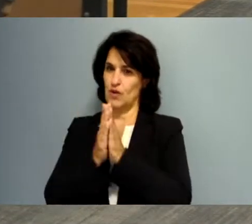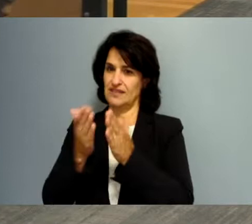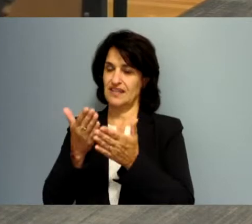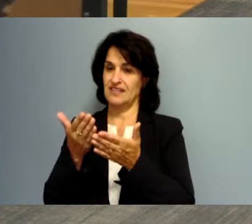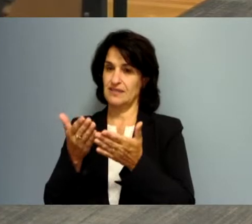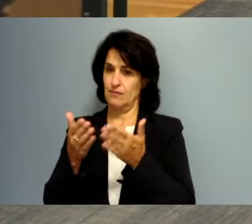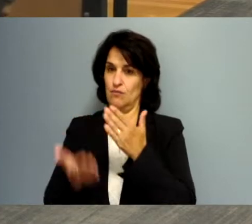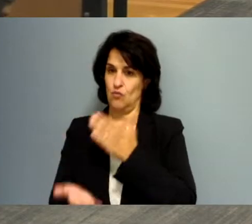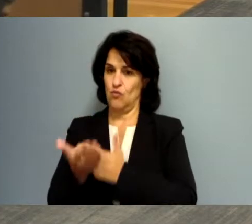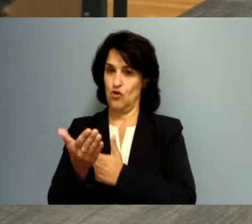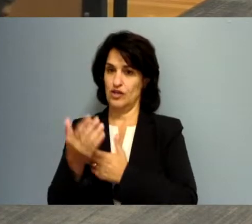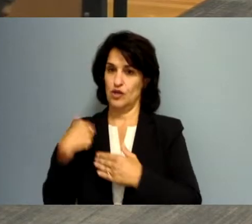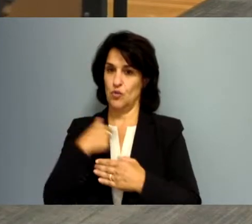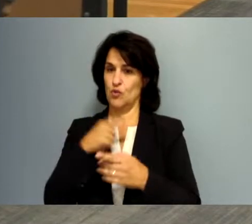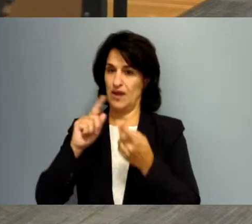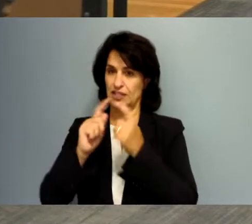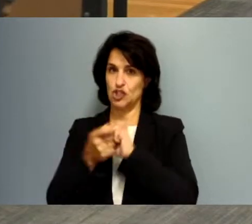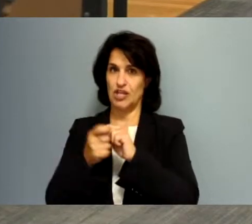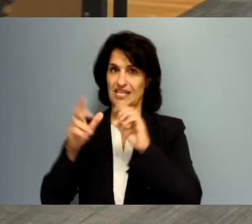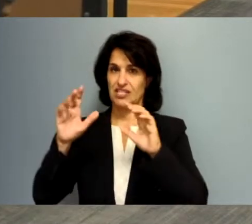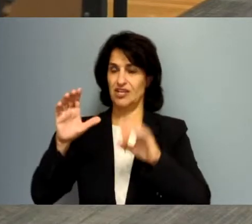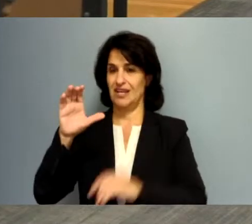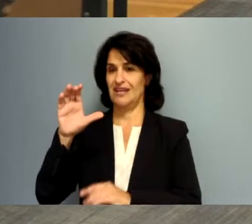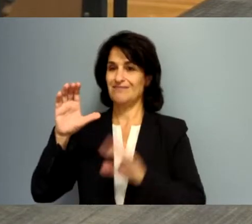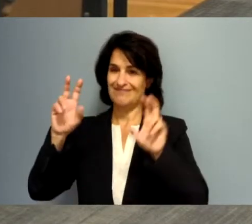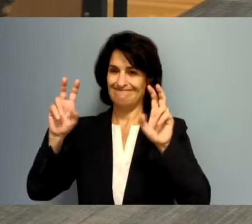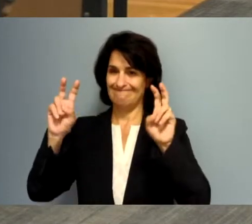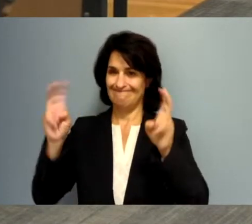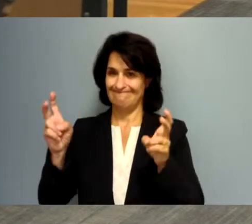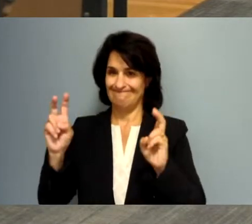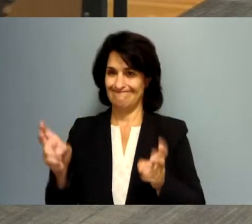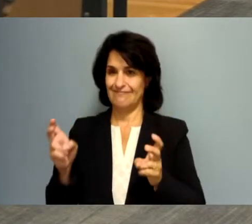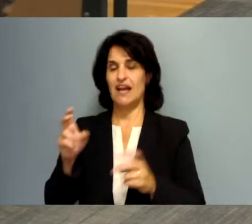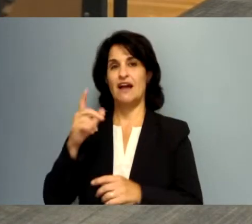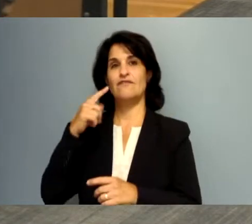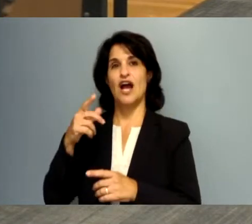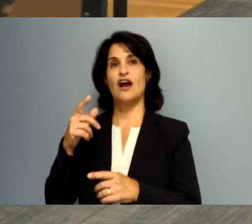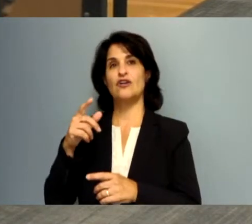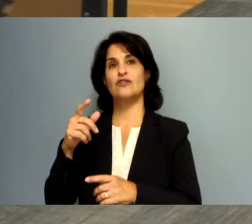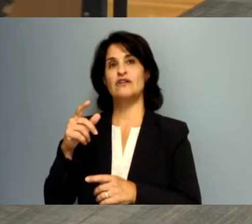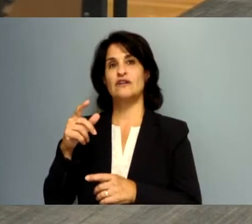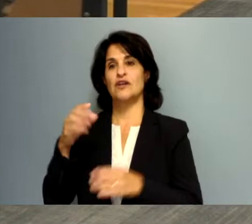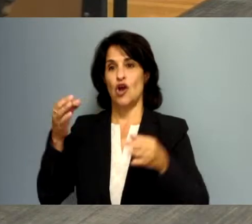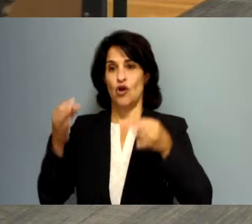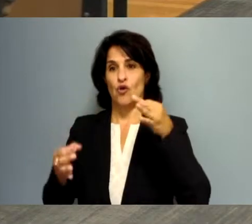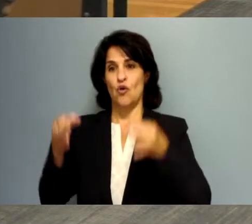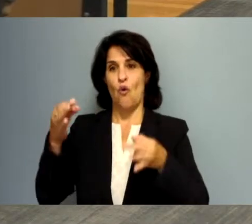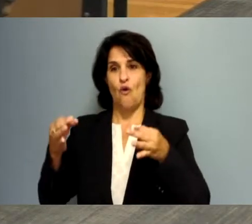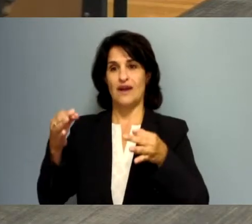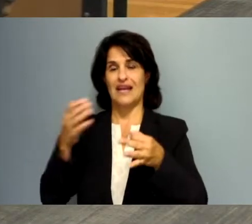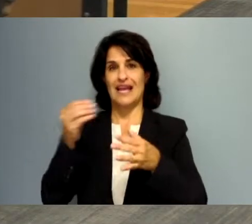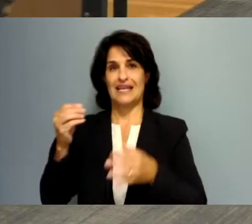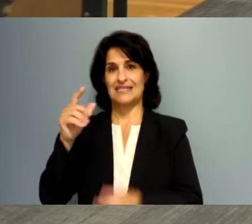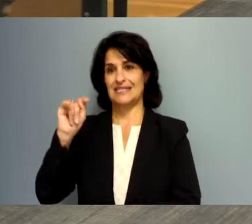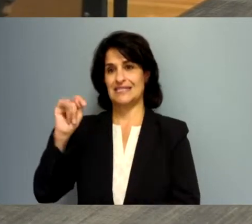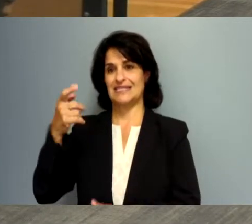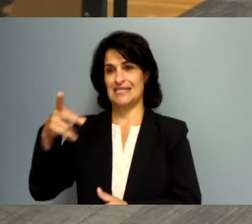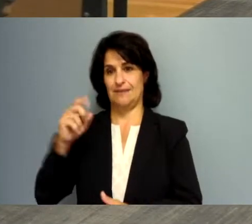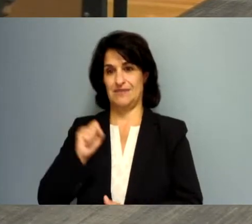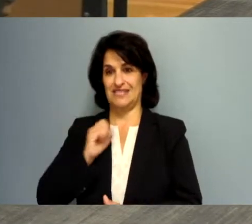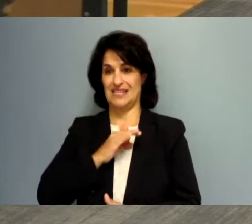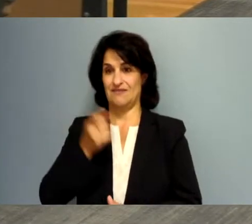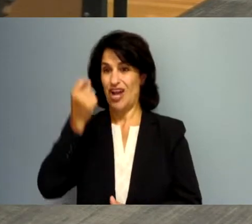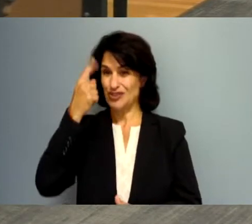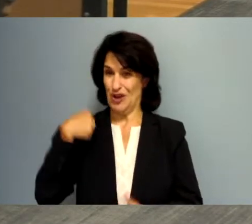change the classification of our court clerks and tip staff. And if I could, I'll give you some background. We have right now 15